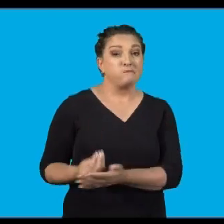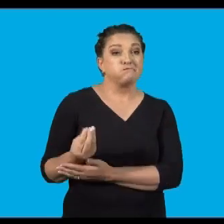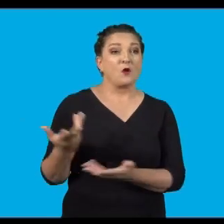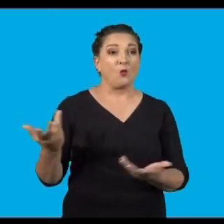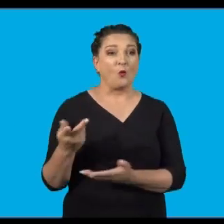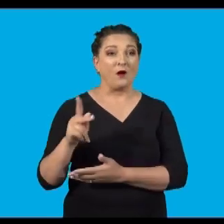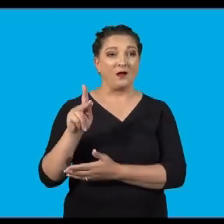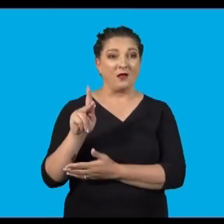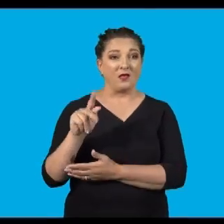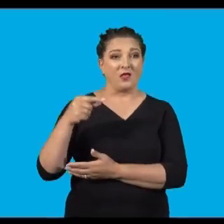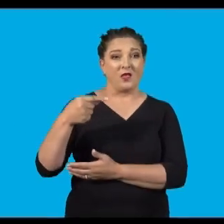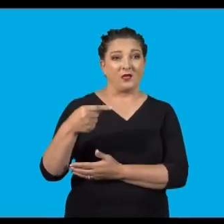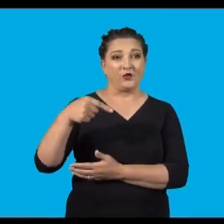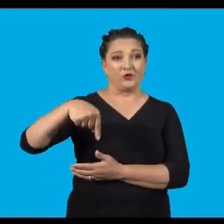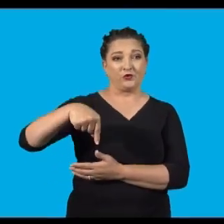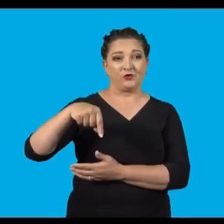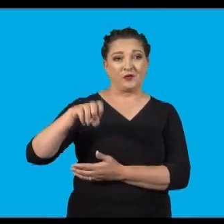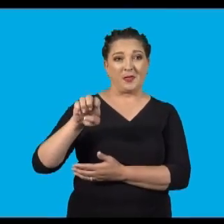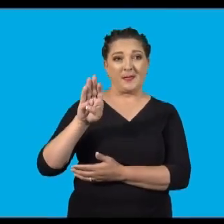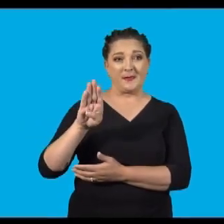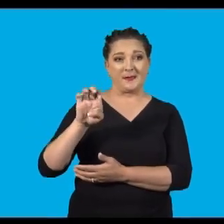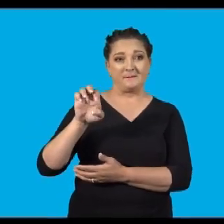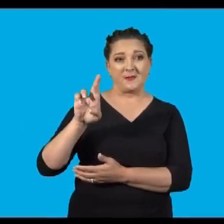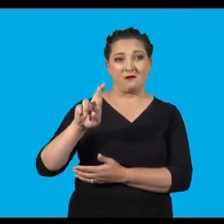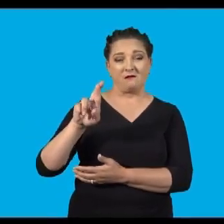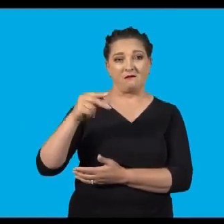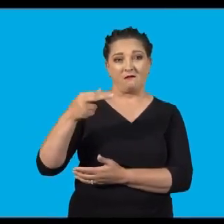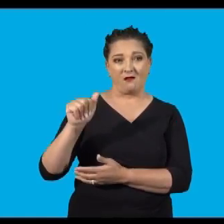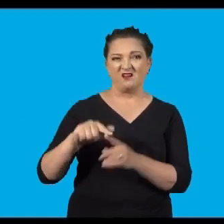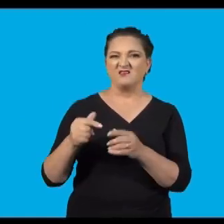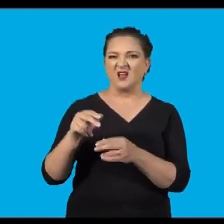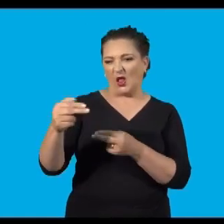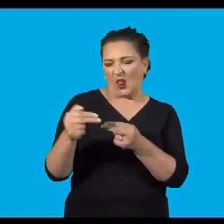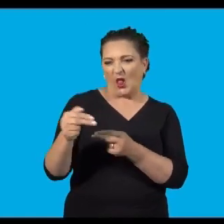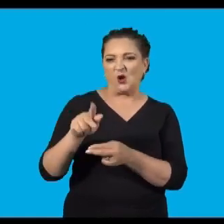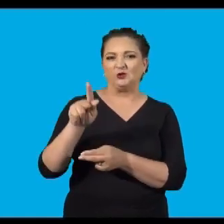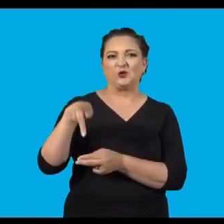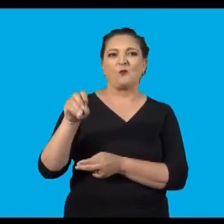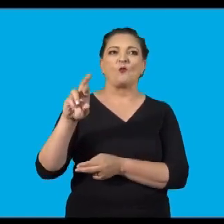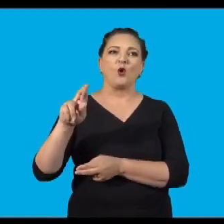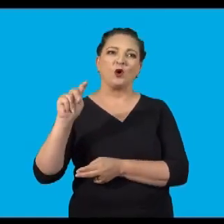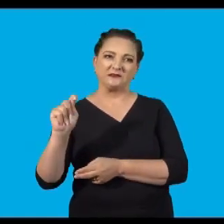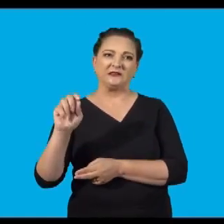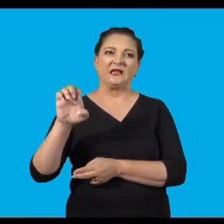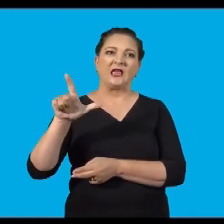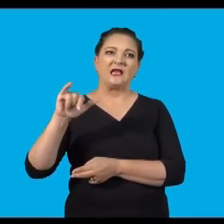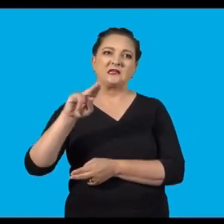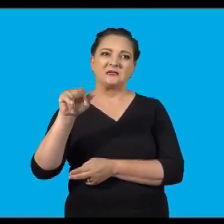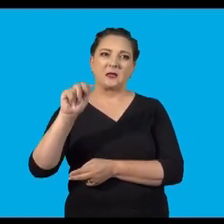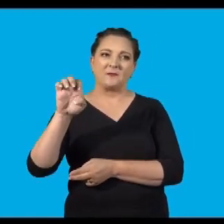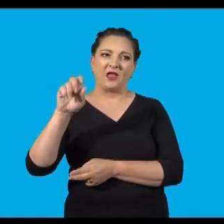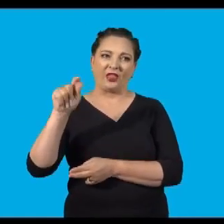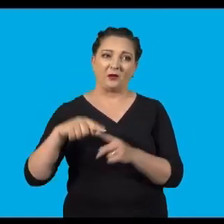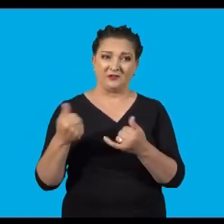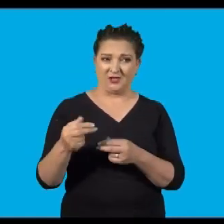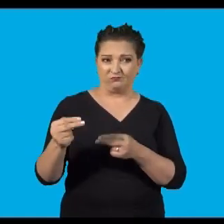Township near Gqeberha, Port Elizabeth. It's really an inspiring book. At the age of 12, Kolisi